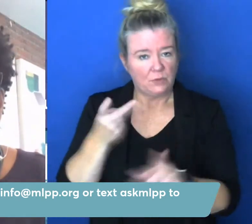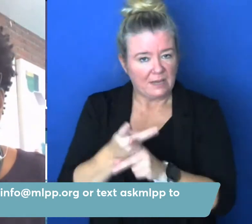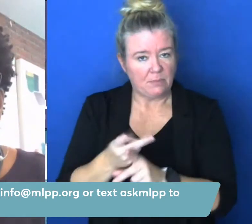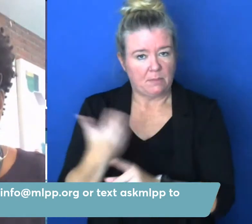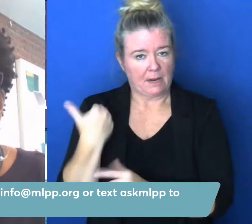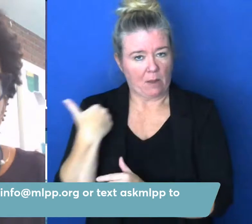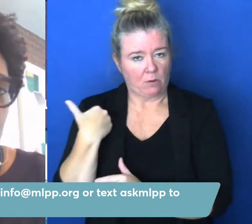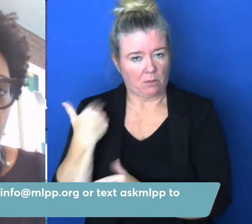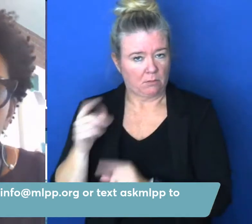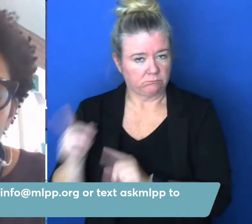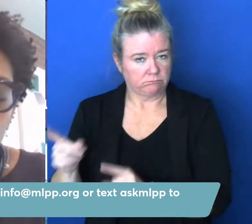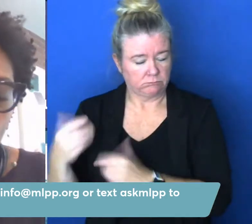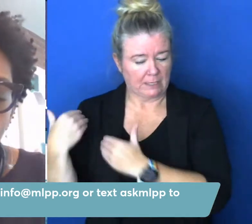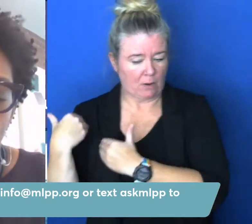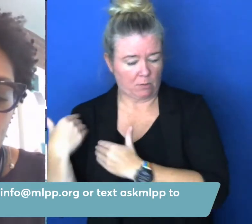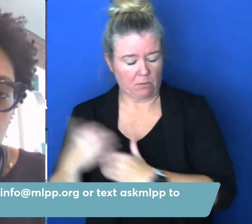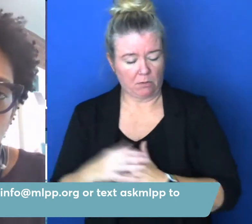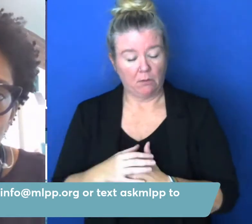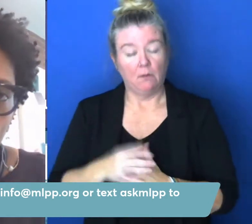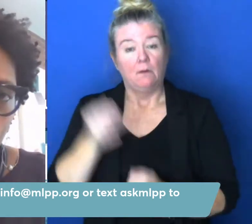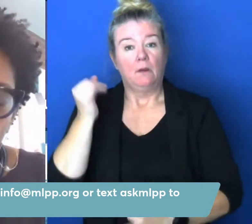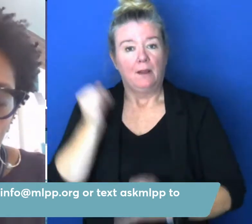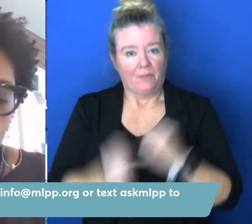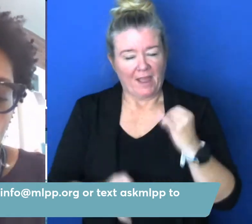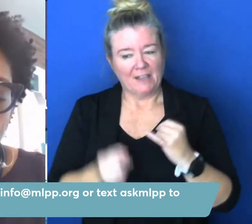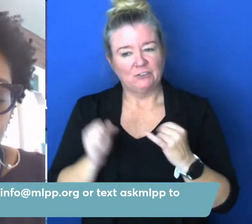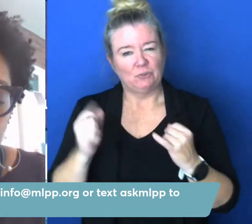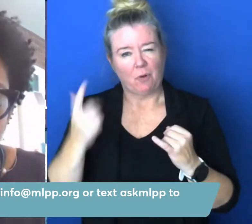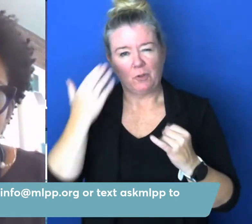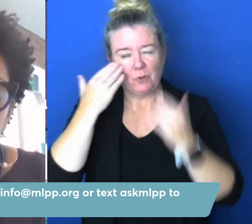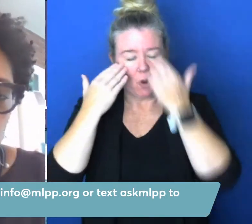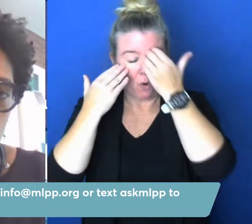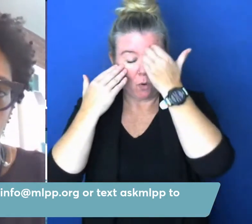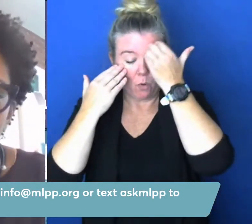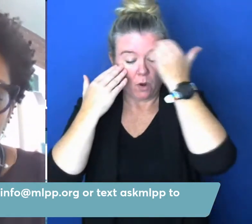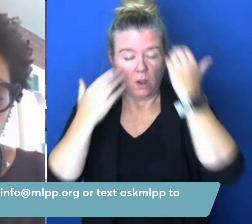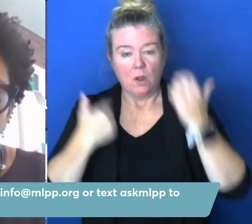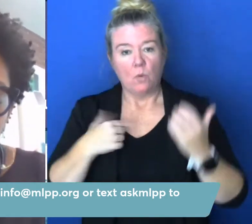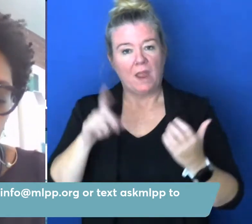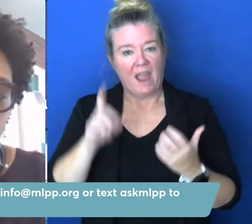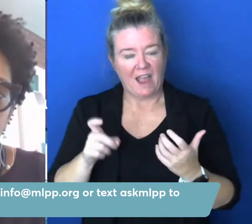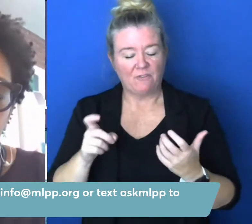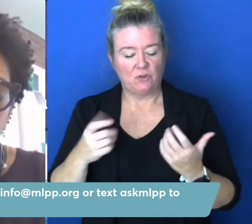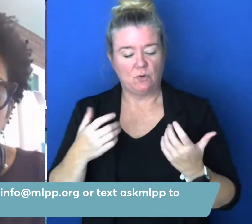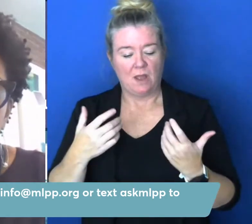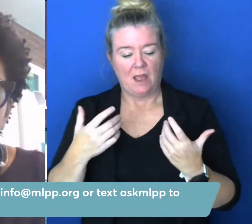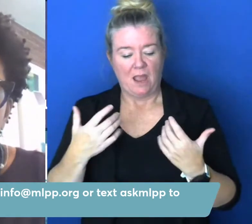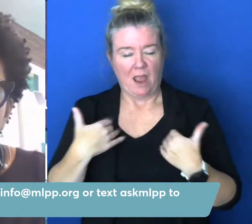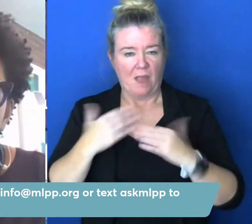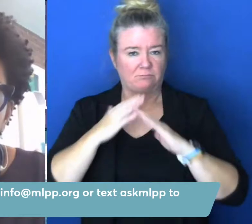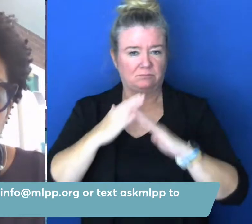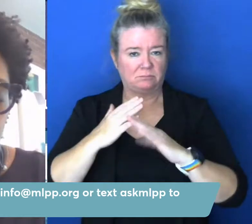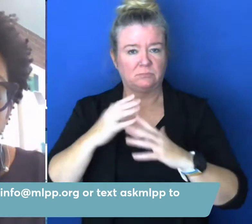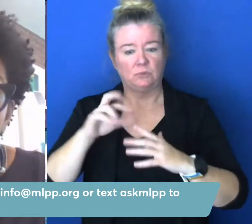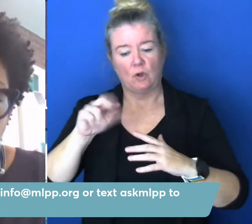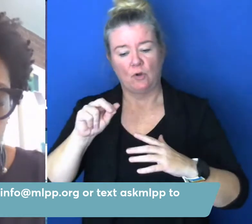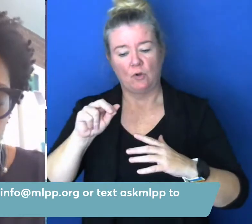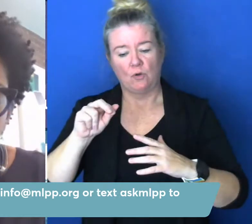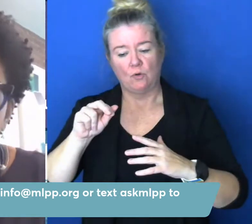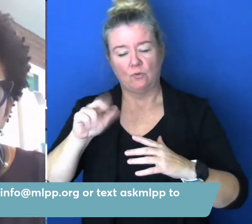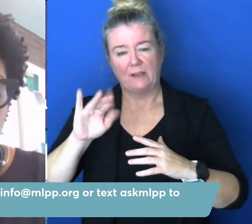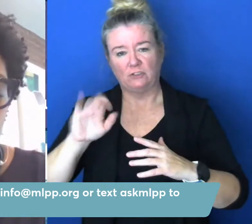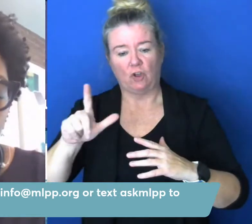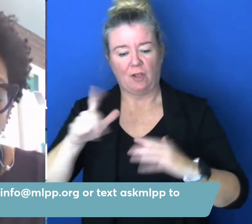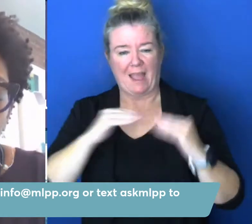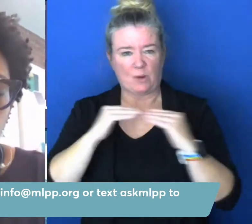accountable. And finally, and always, as you all know, we must center racial equity. Let's take